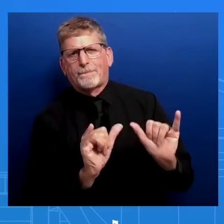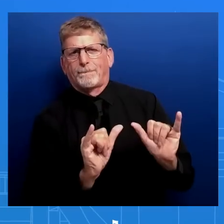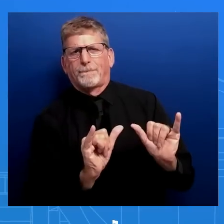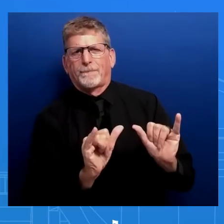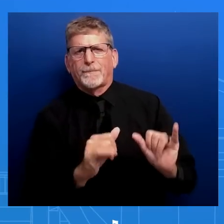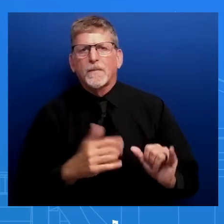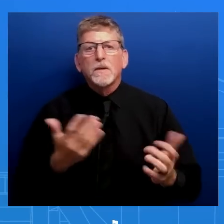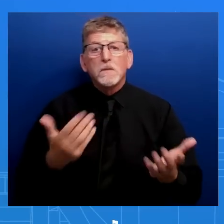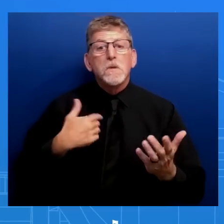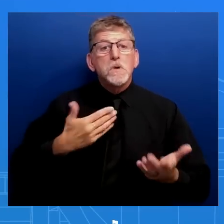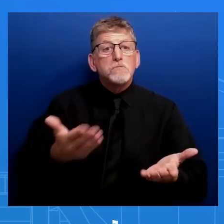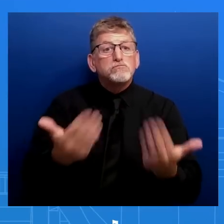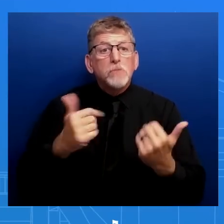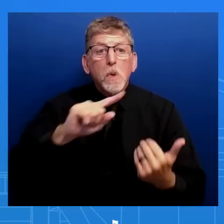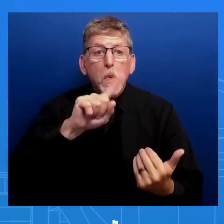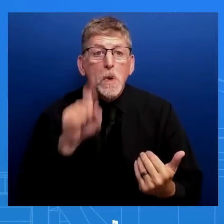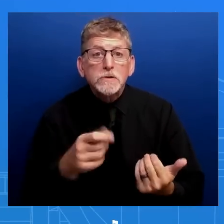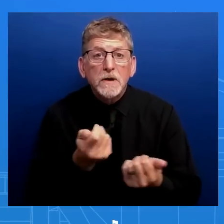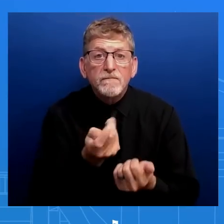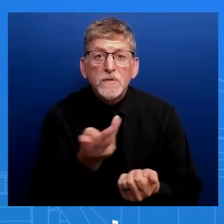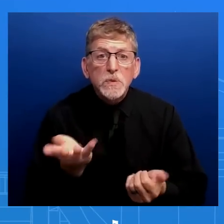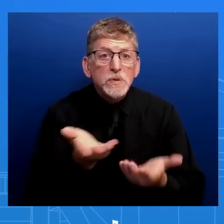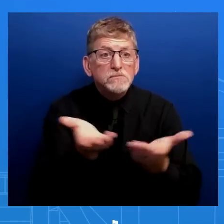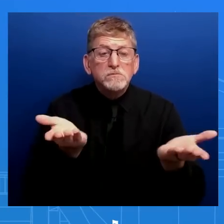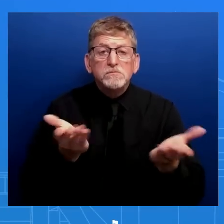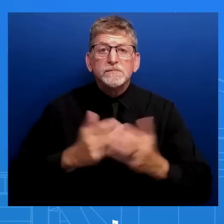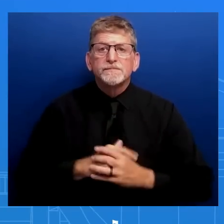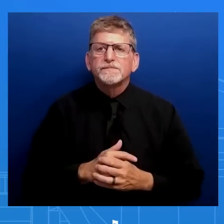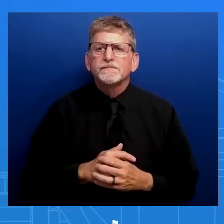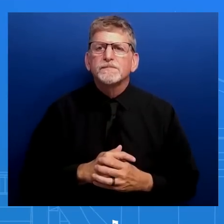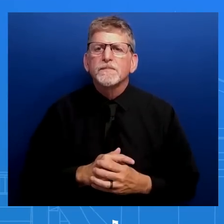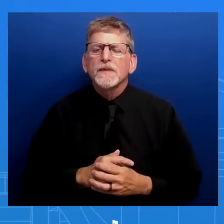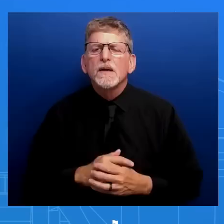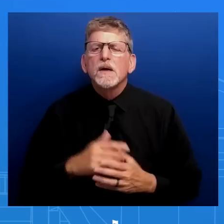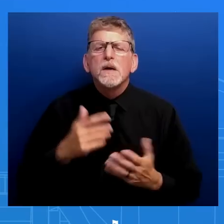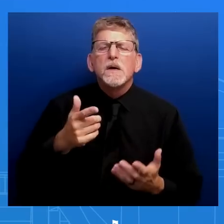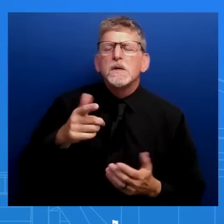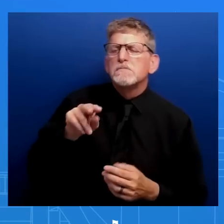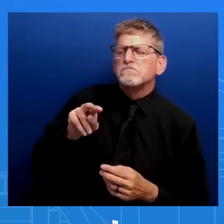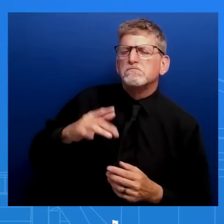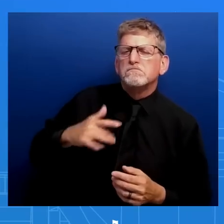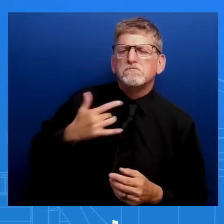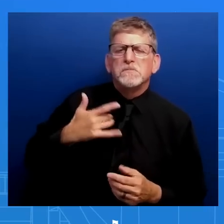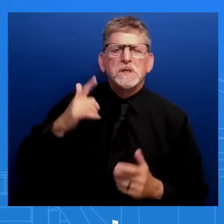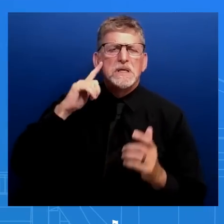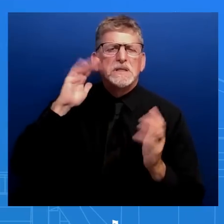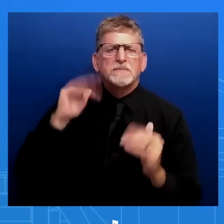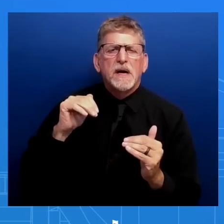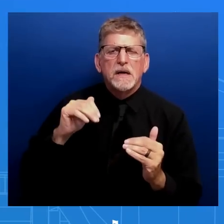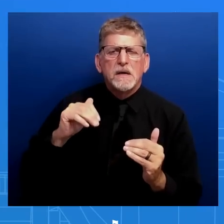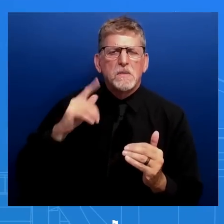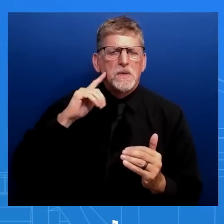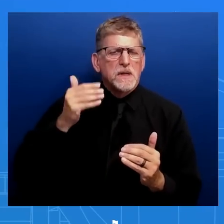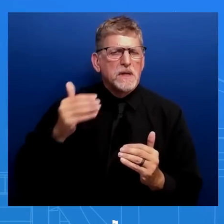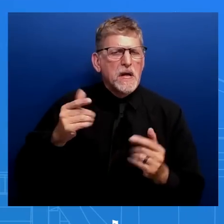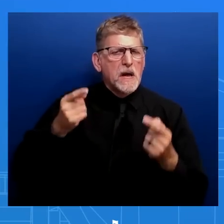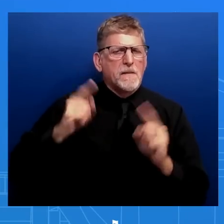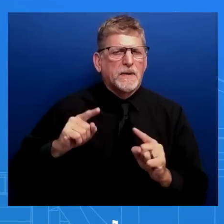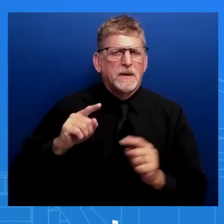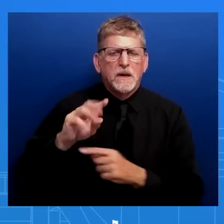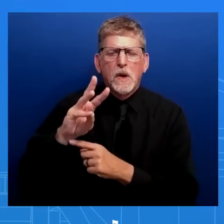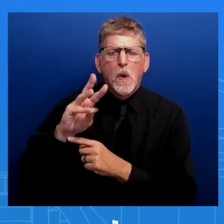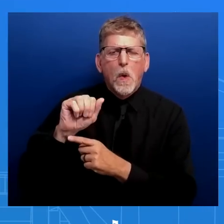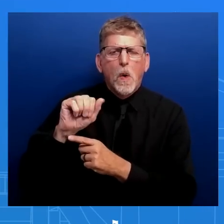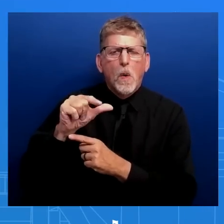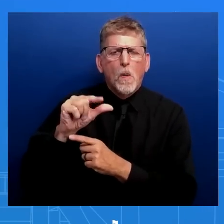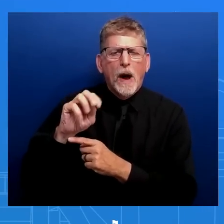What implications do you expect this episode to have on Wagner's power and ability,